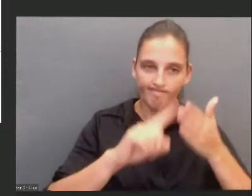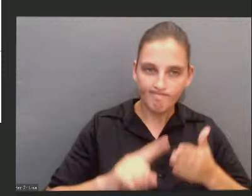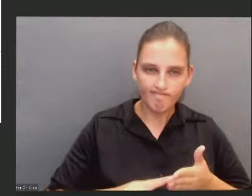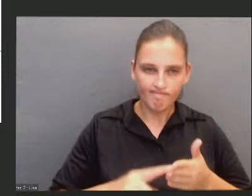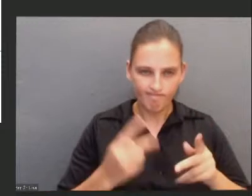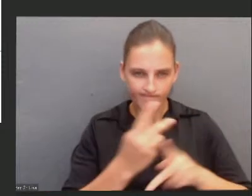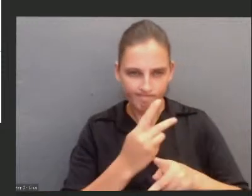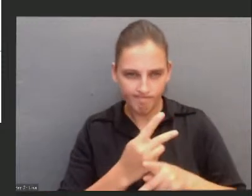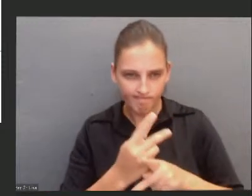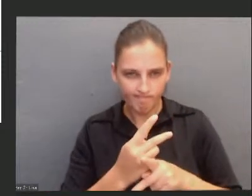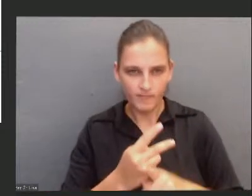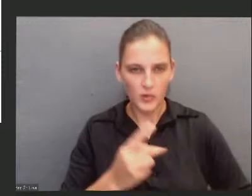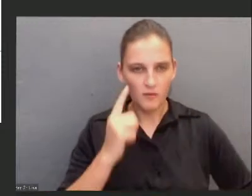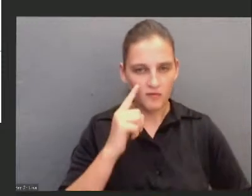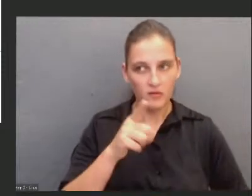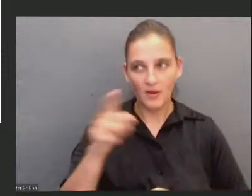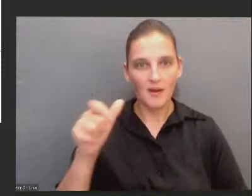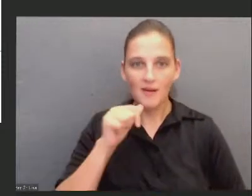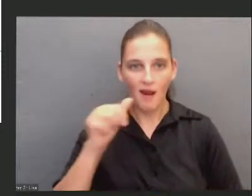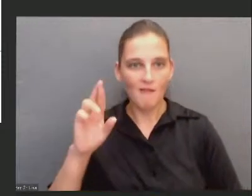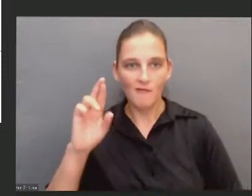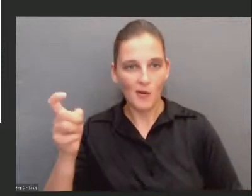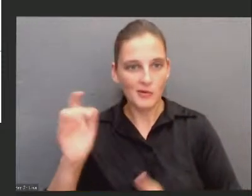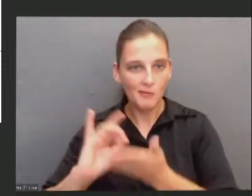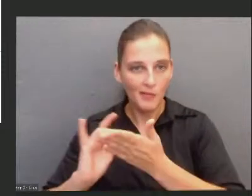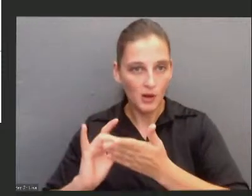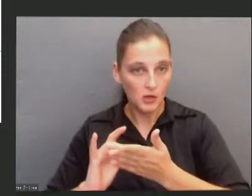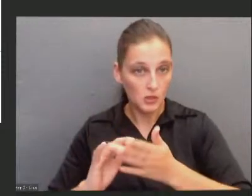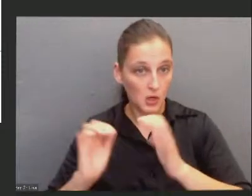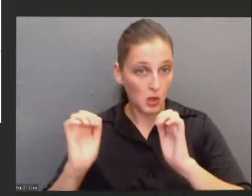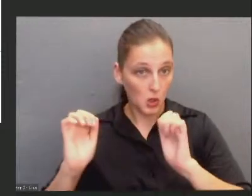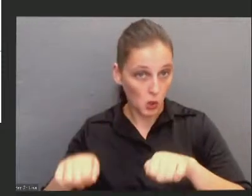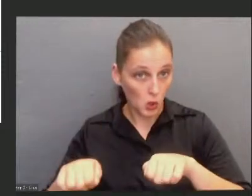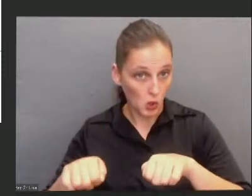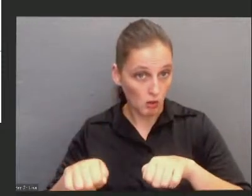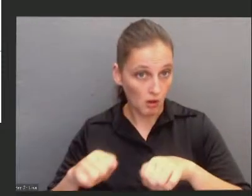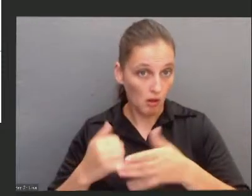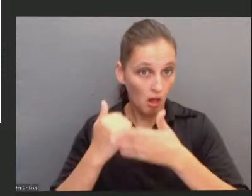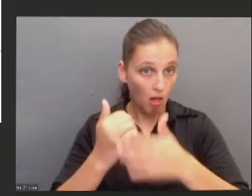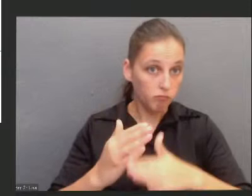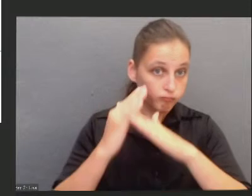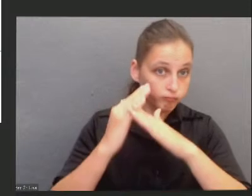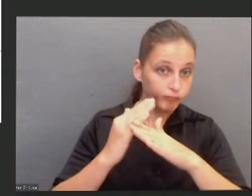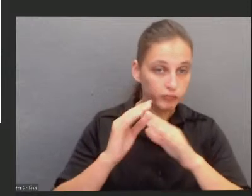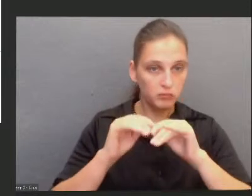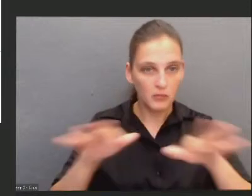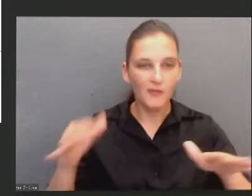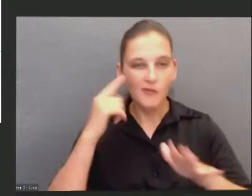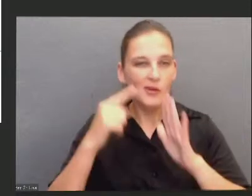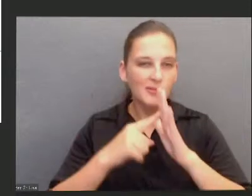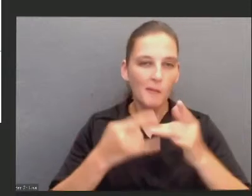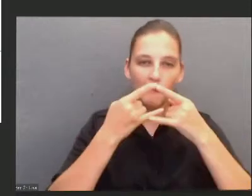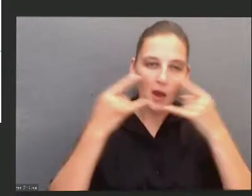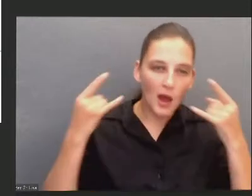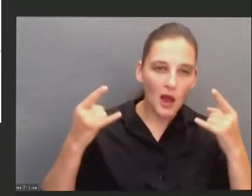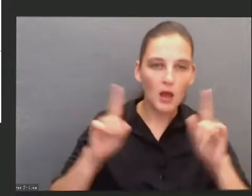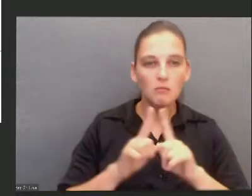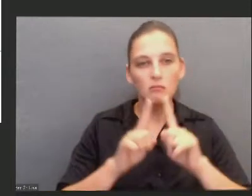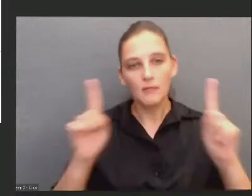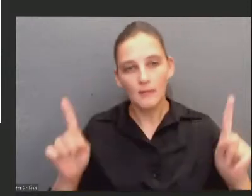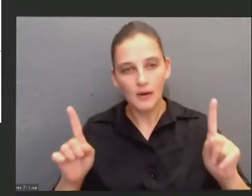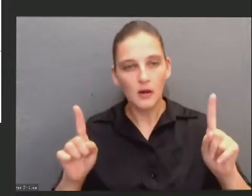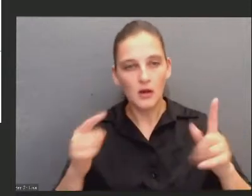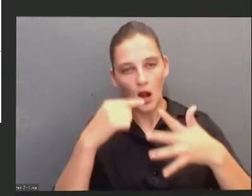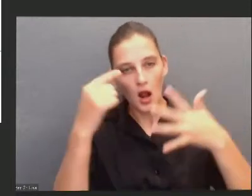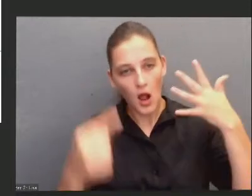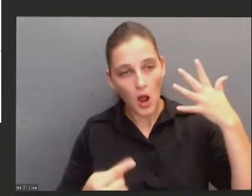social distancing, masking, improved ventilation, all the things that we are asking our schools to implement that we have some data about, but we